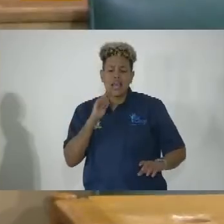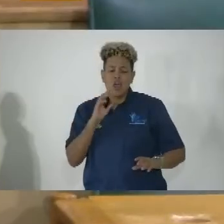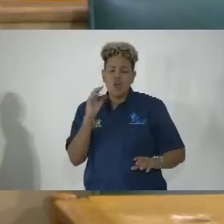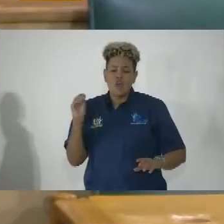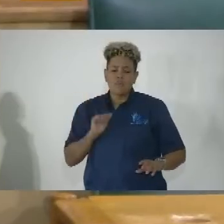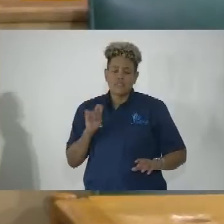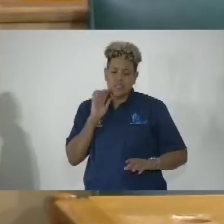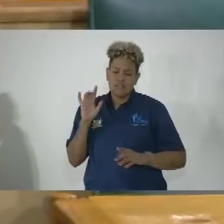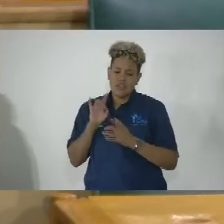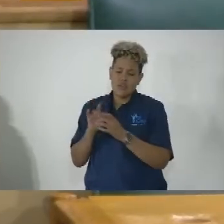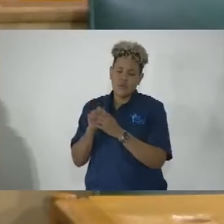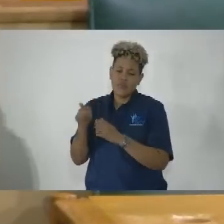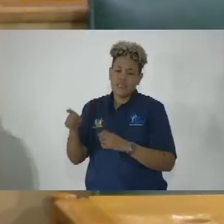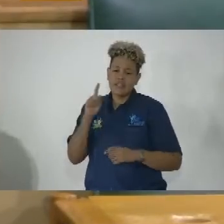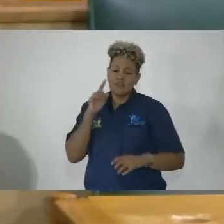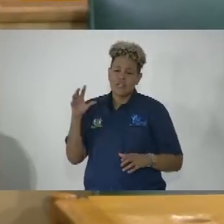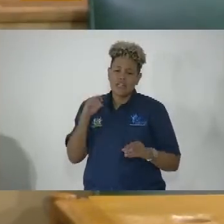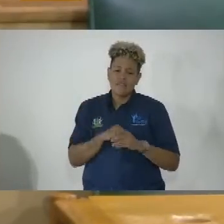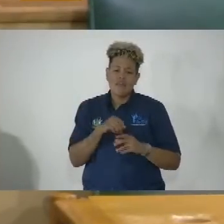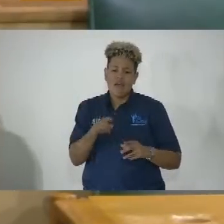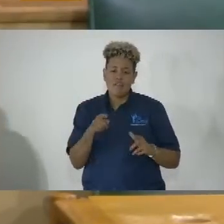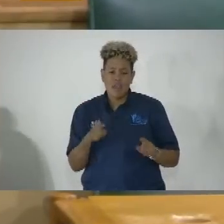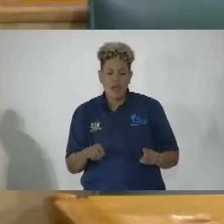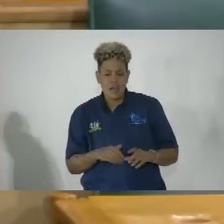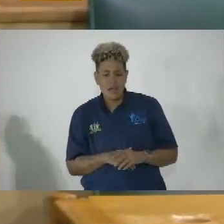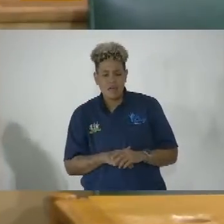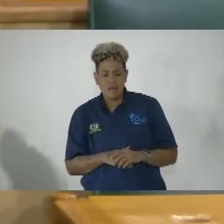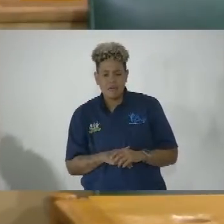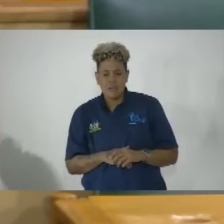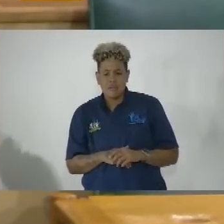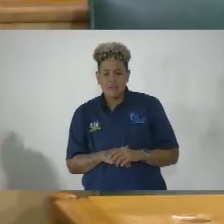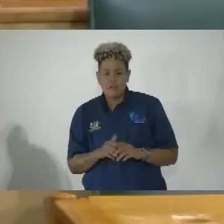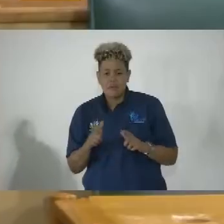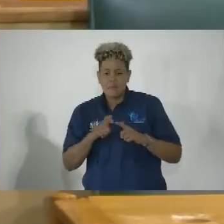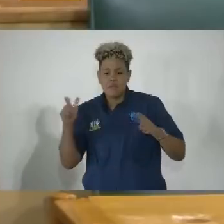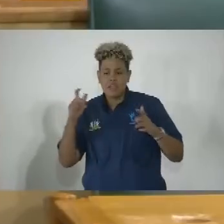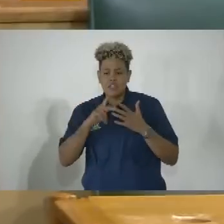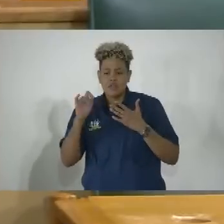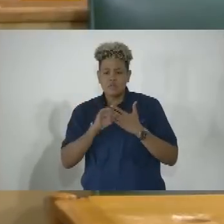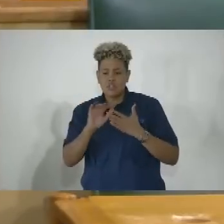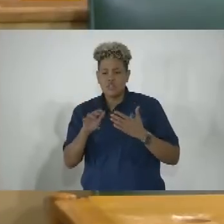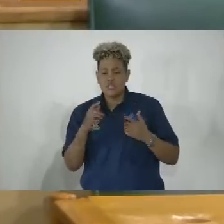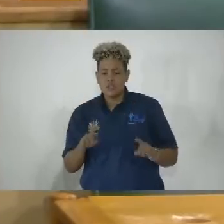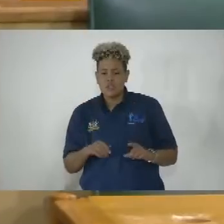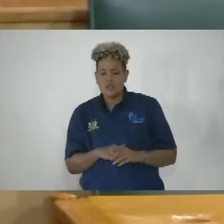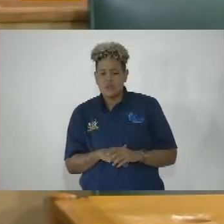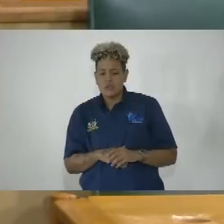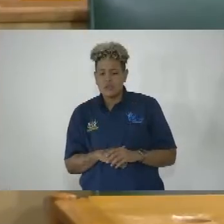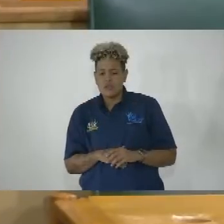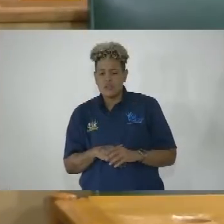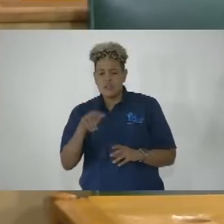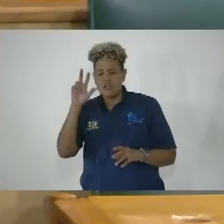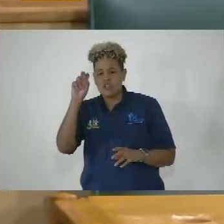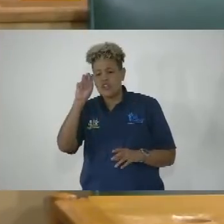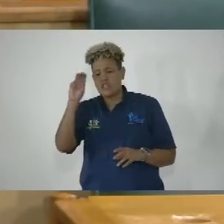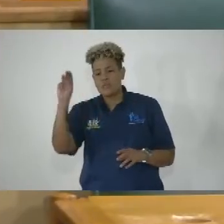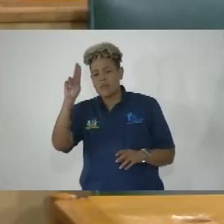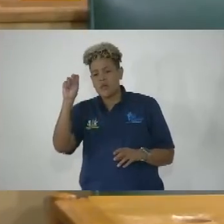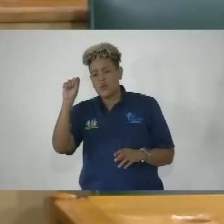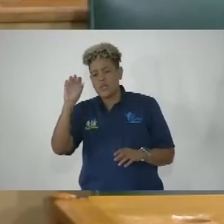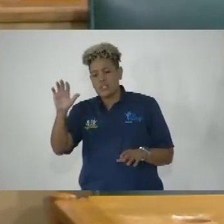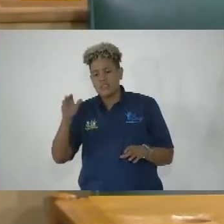I'm associated with was involved. Major project, 30 million